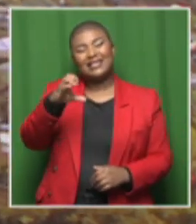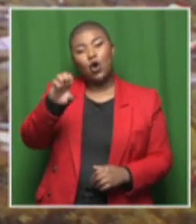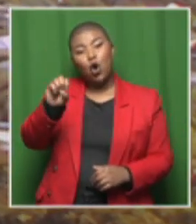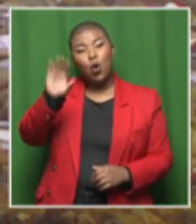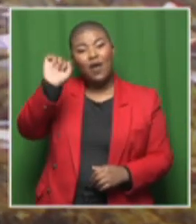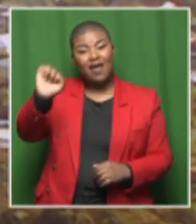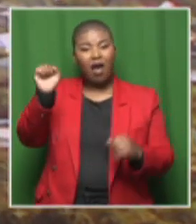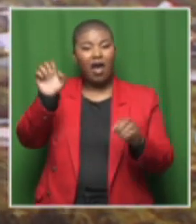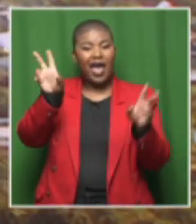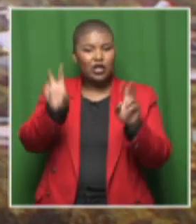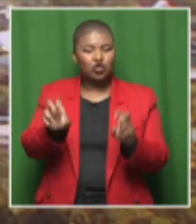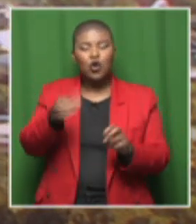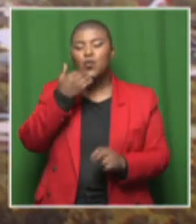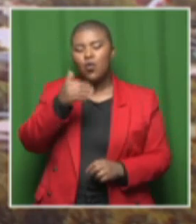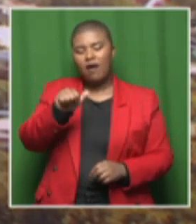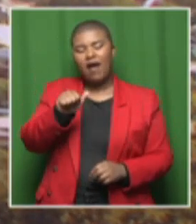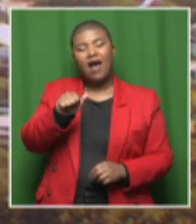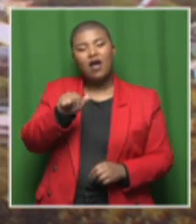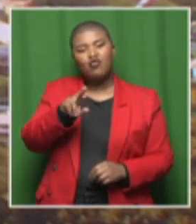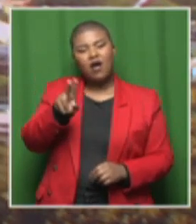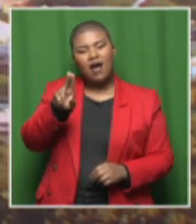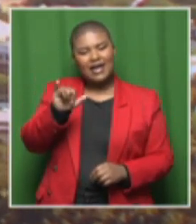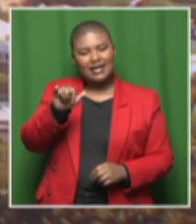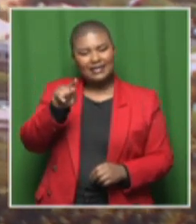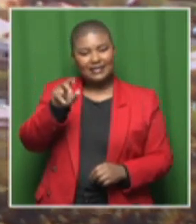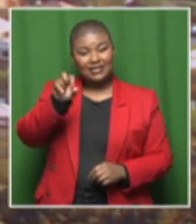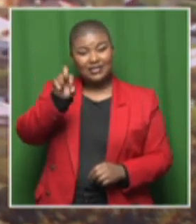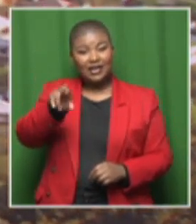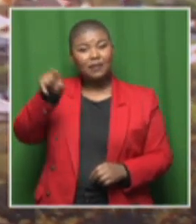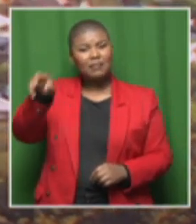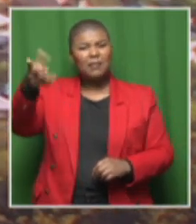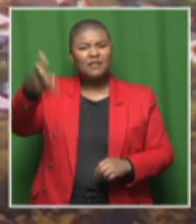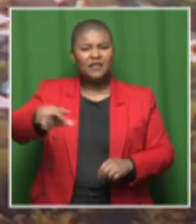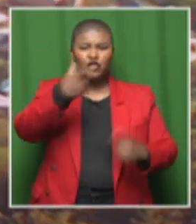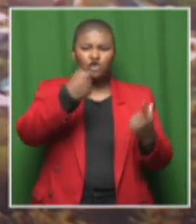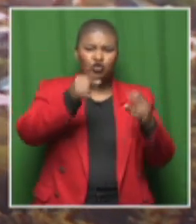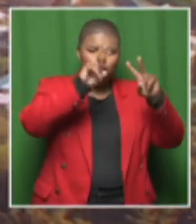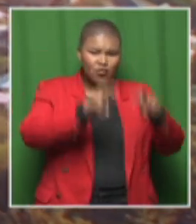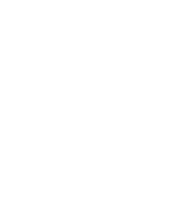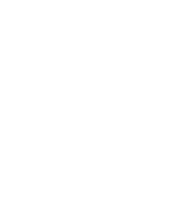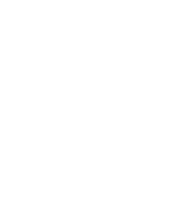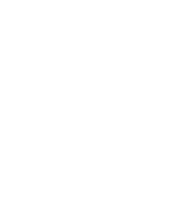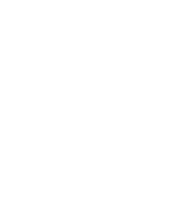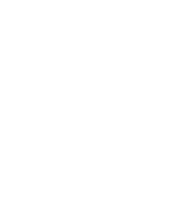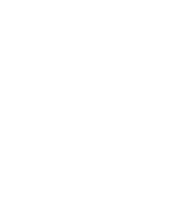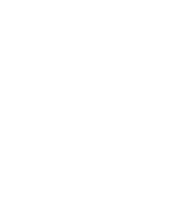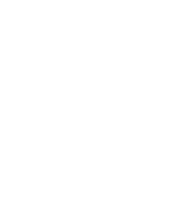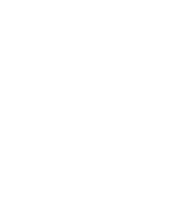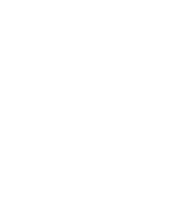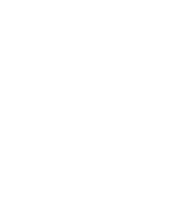Ruyter accountable for commissioning a private intelligence report into Eskom.